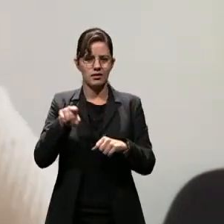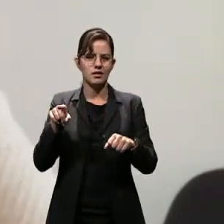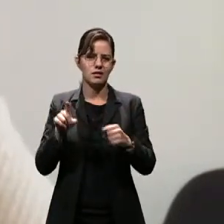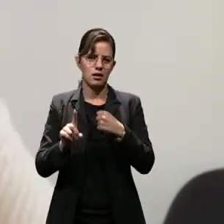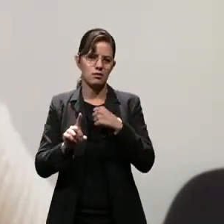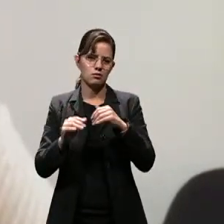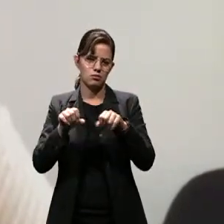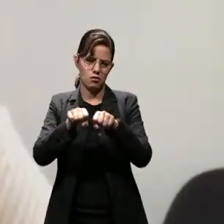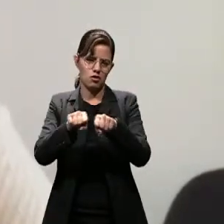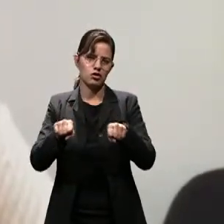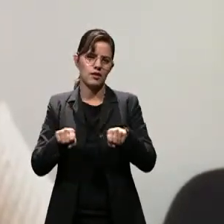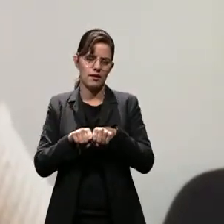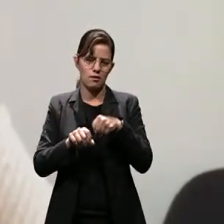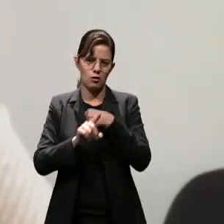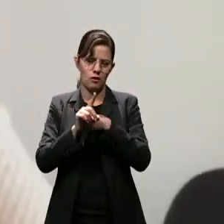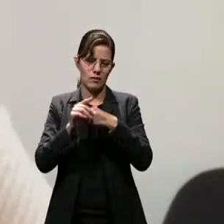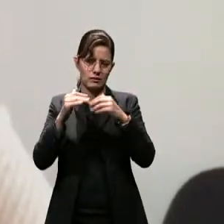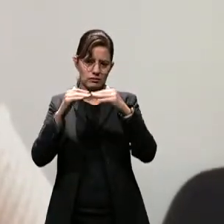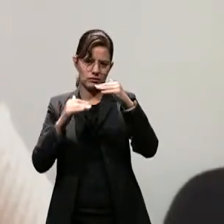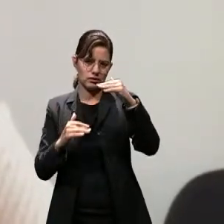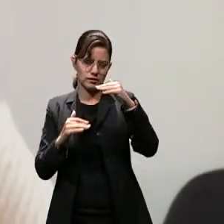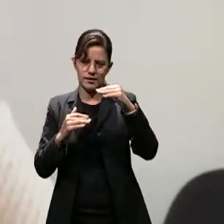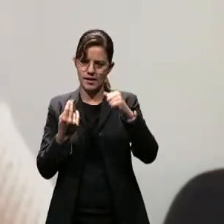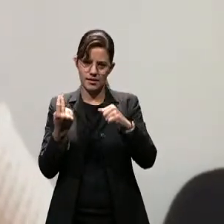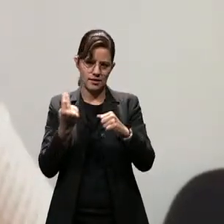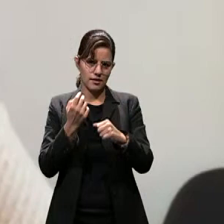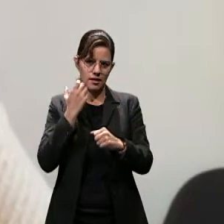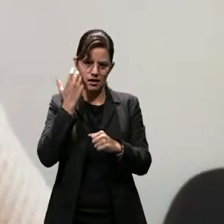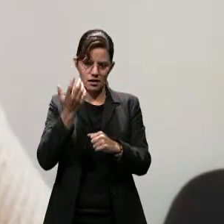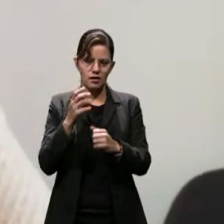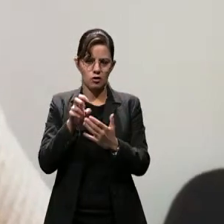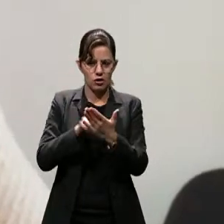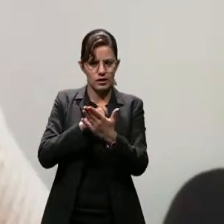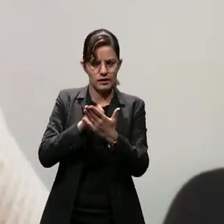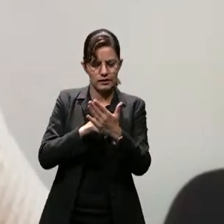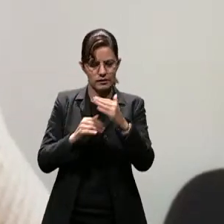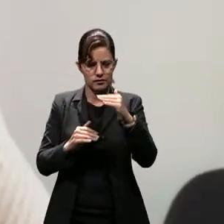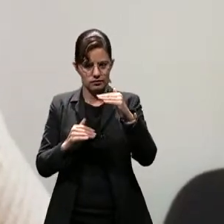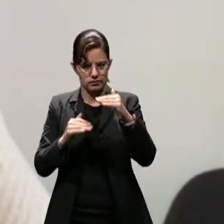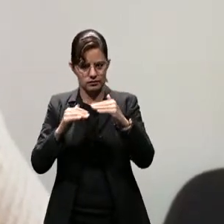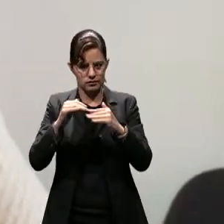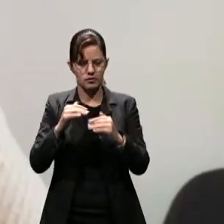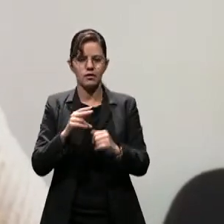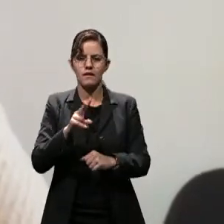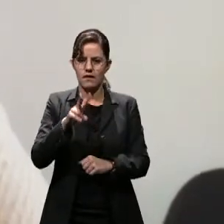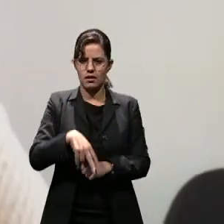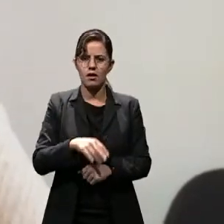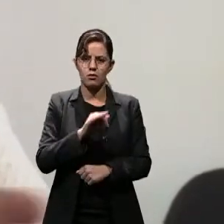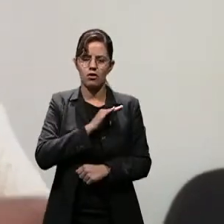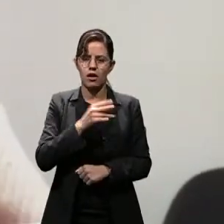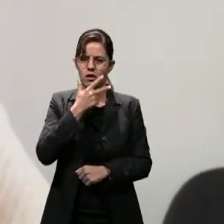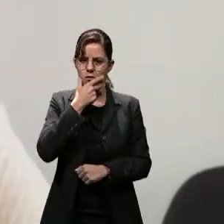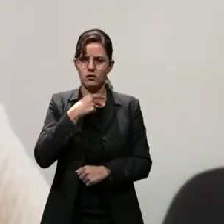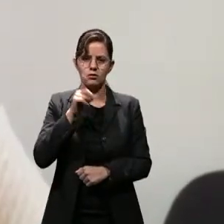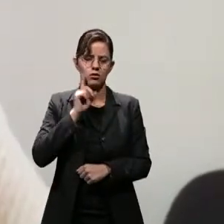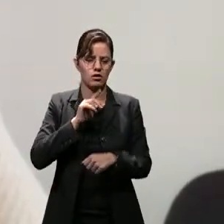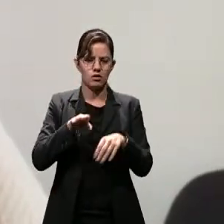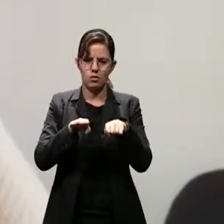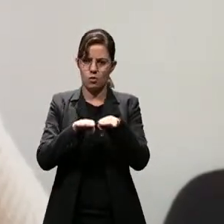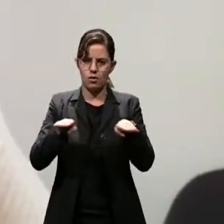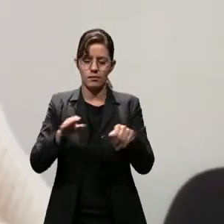that we have in our society to have equality among women and